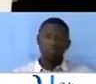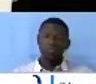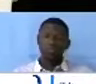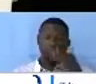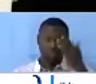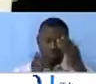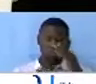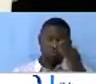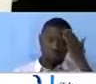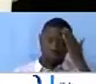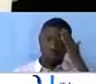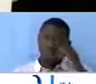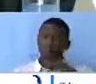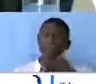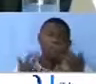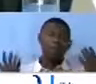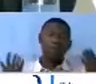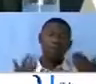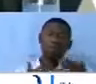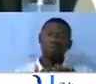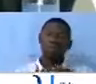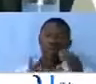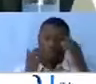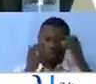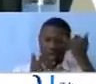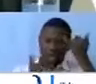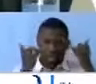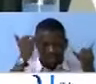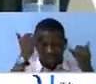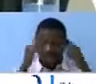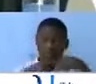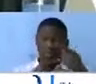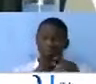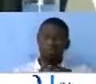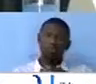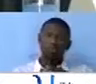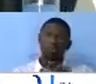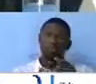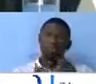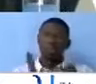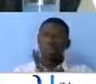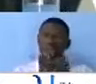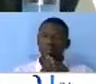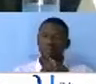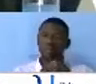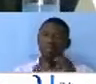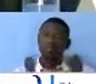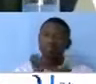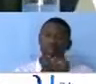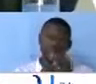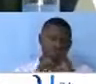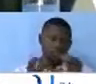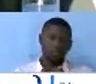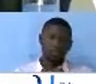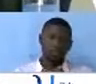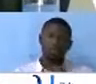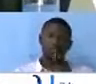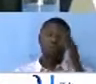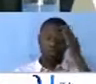it comes to criminal investigations. You definitely knew that, beating a person is